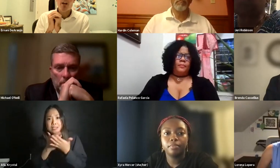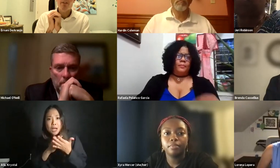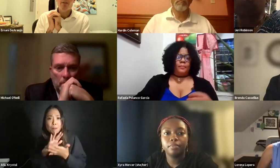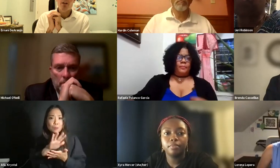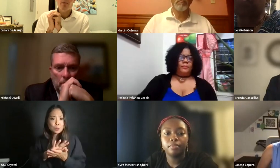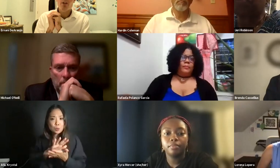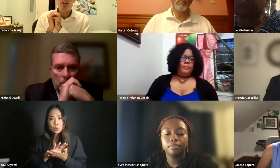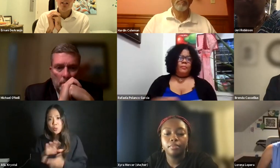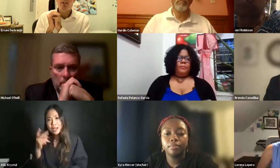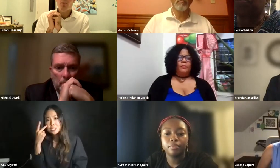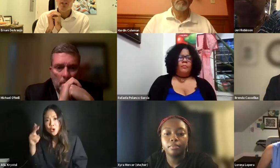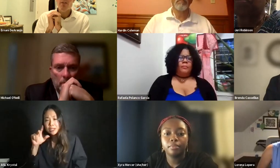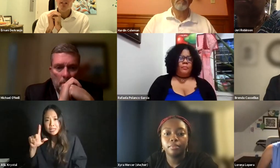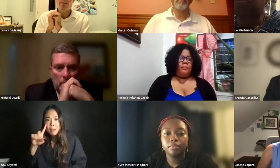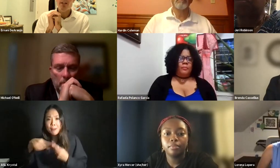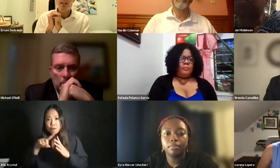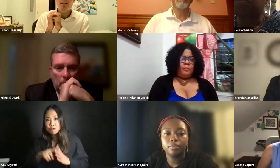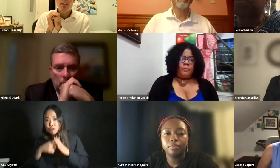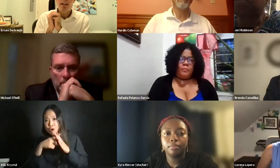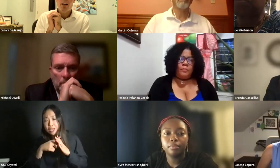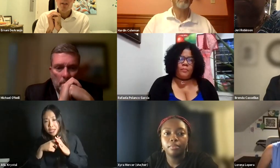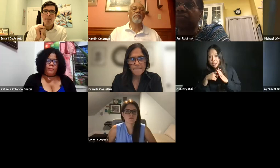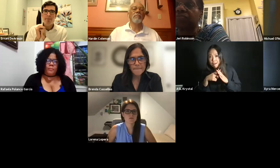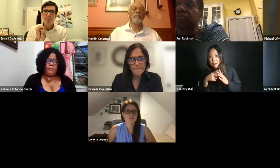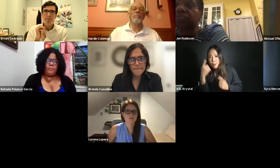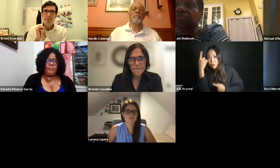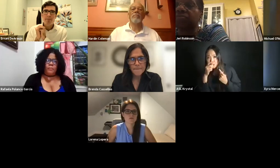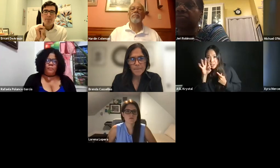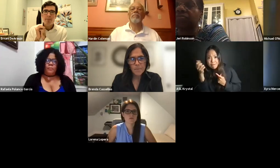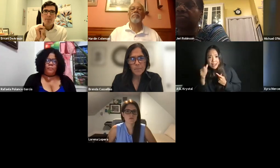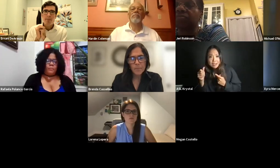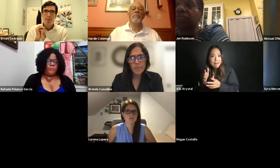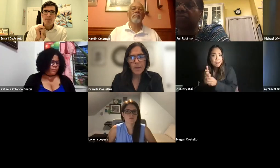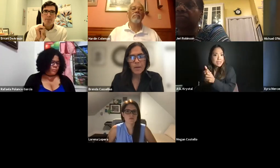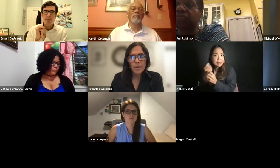email traffic around starting and just want to see if there's any update on that